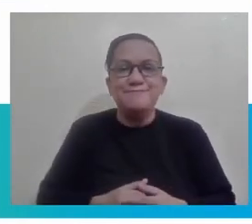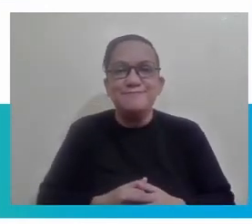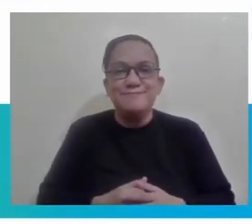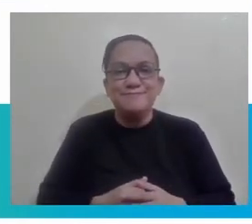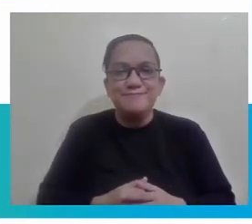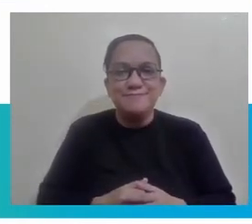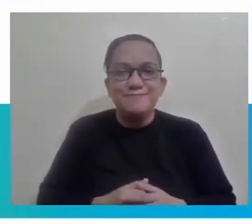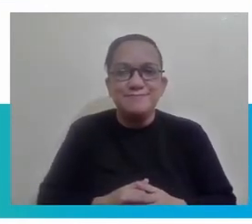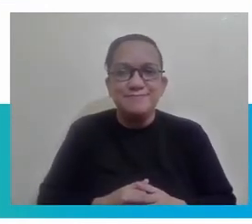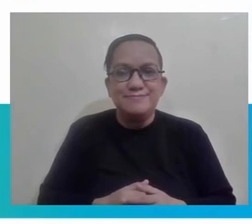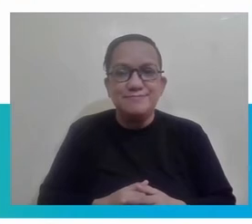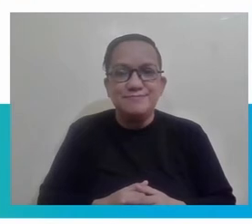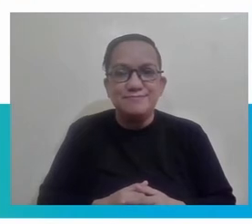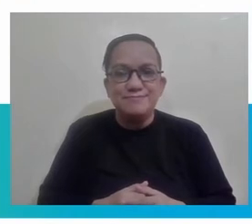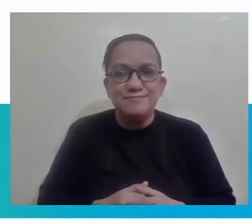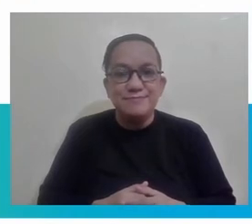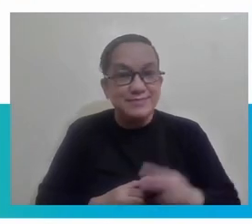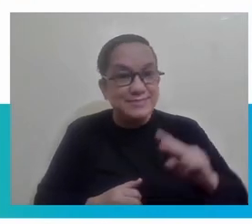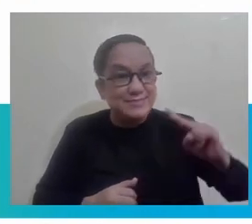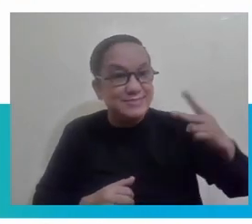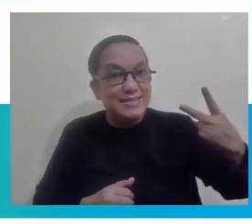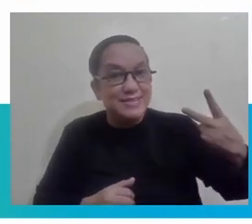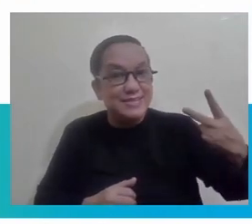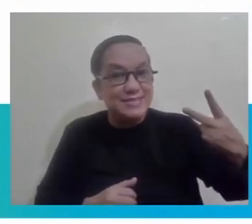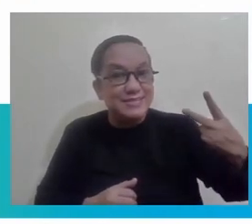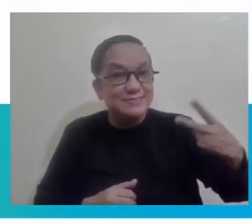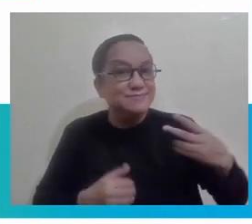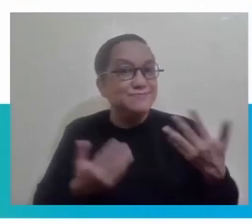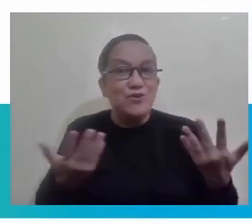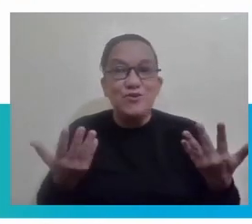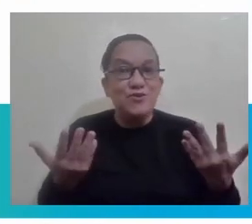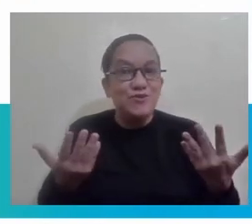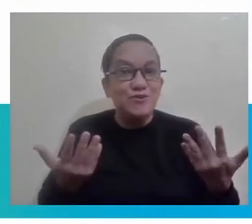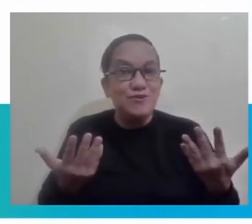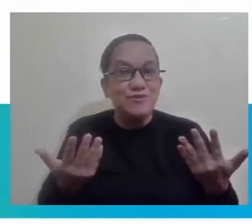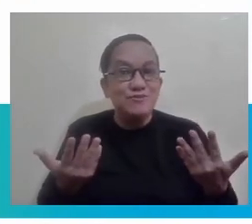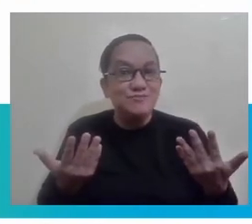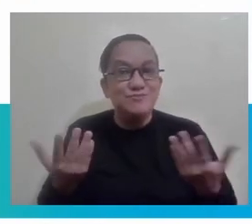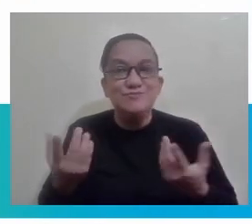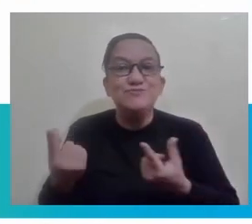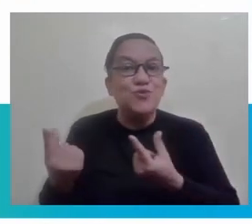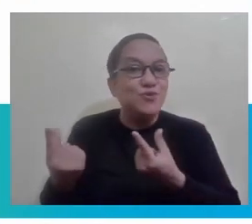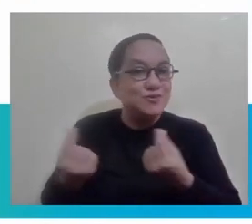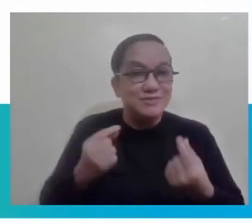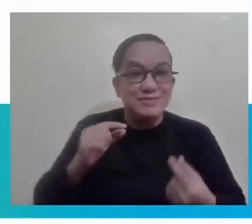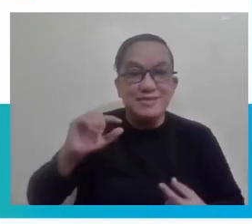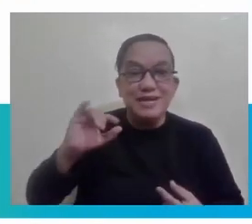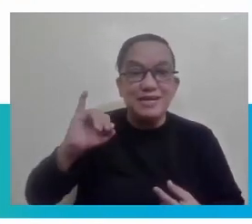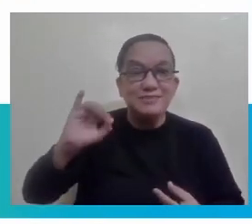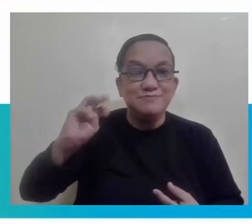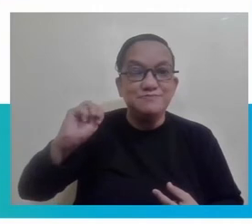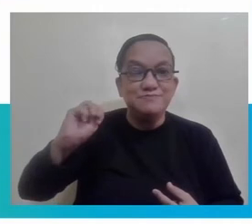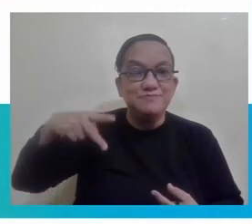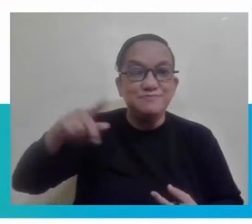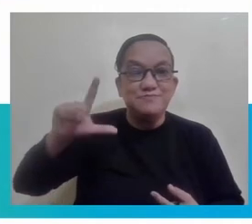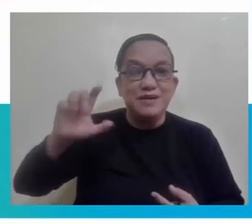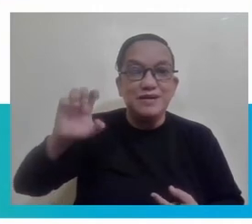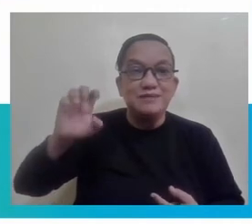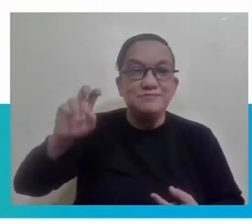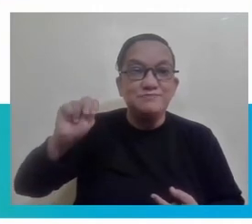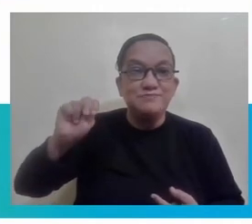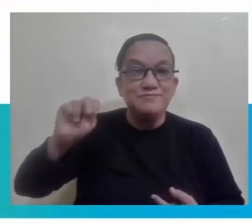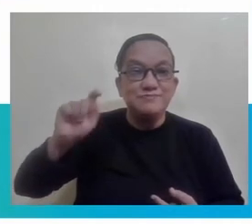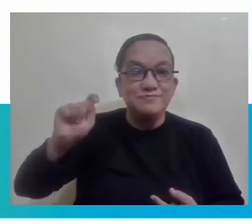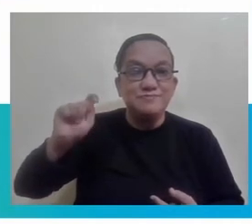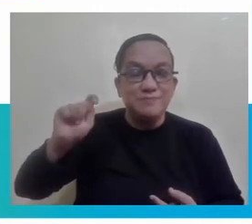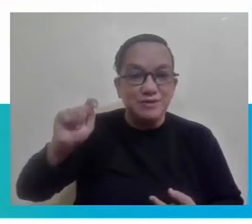it's on the implementation level. There will be enhanced cooperation envisaged with working